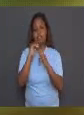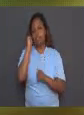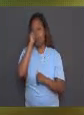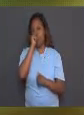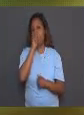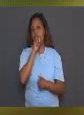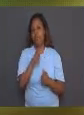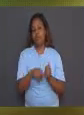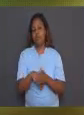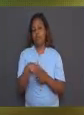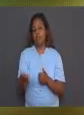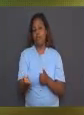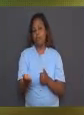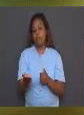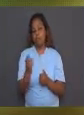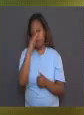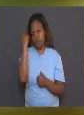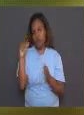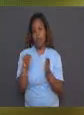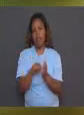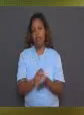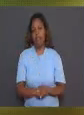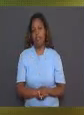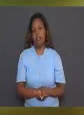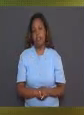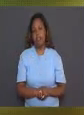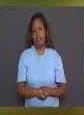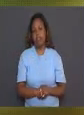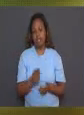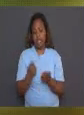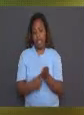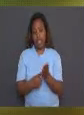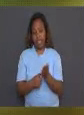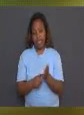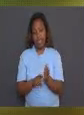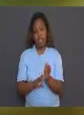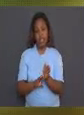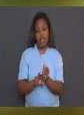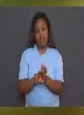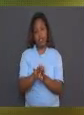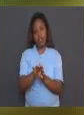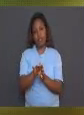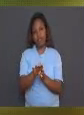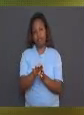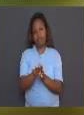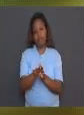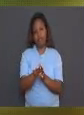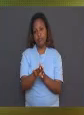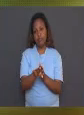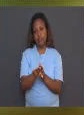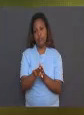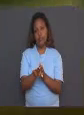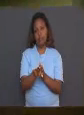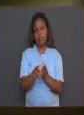water to the Blue Nile. The river has a complex